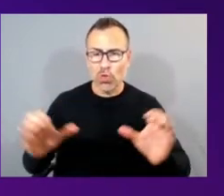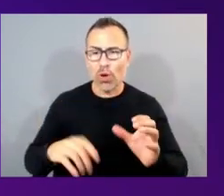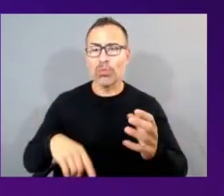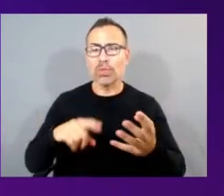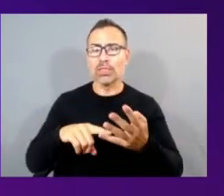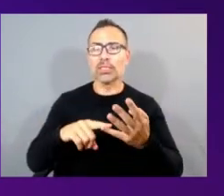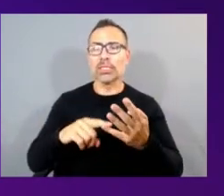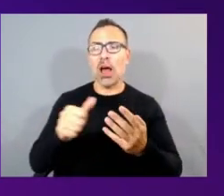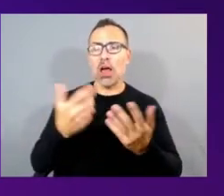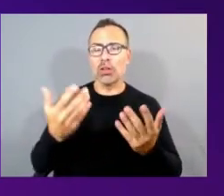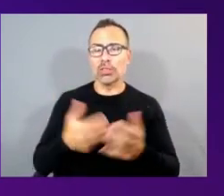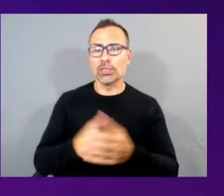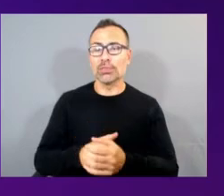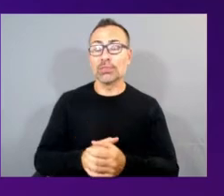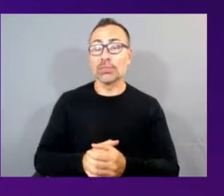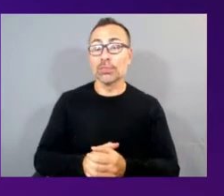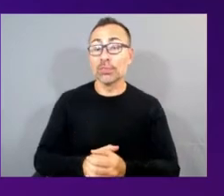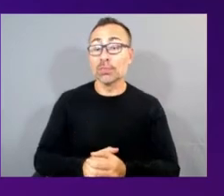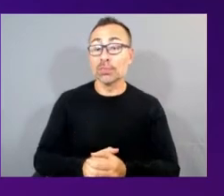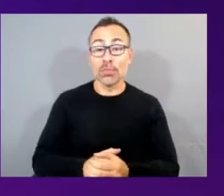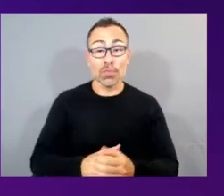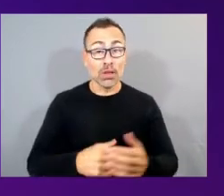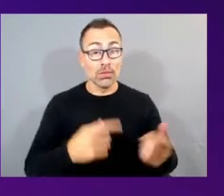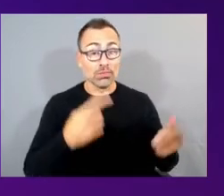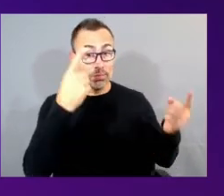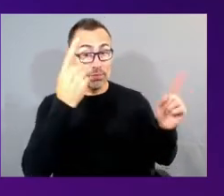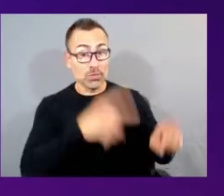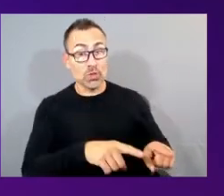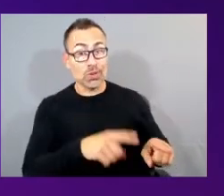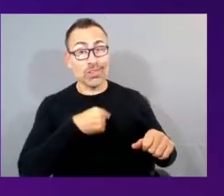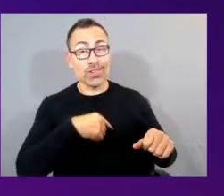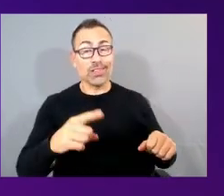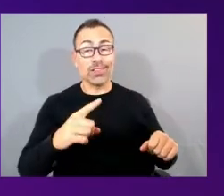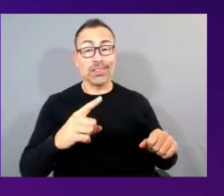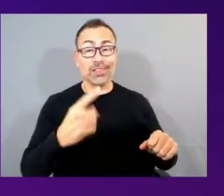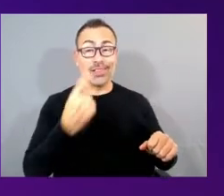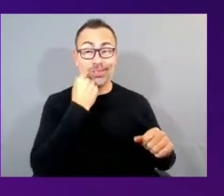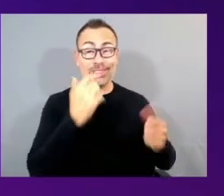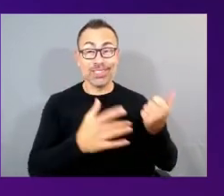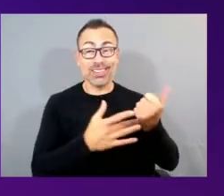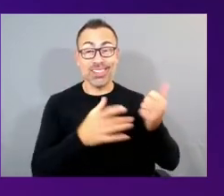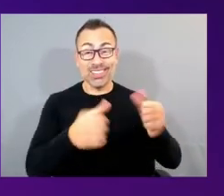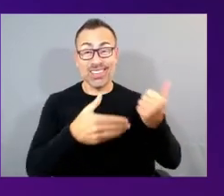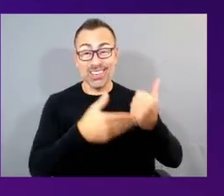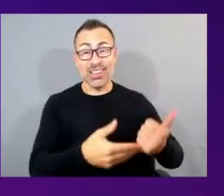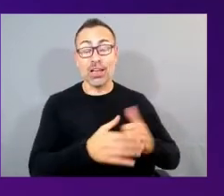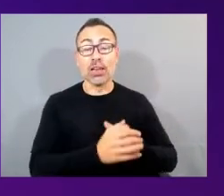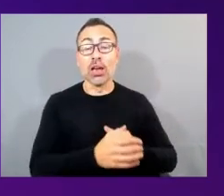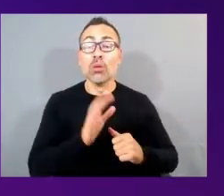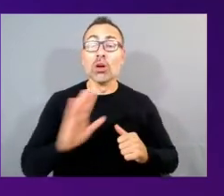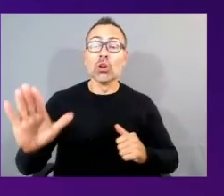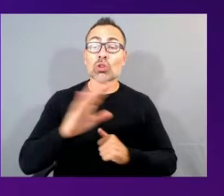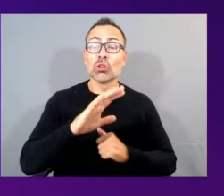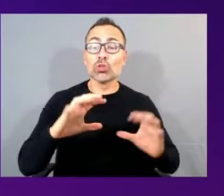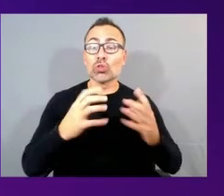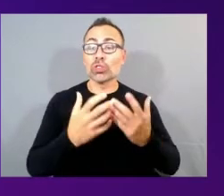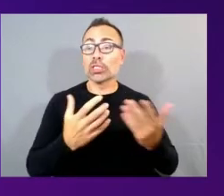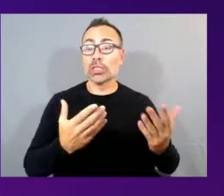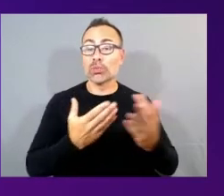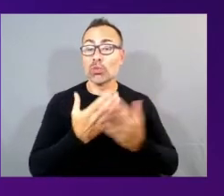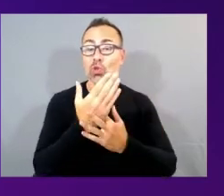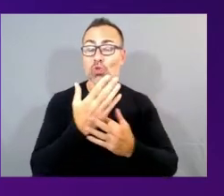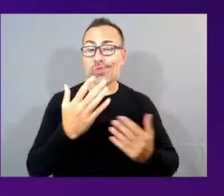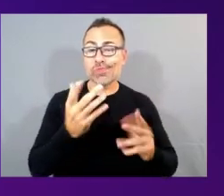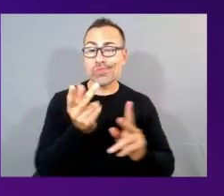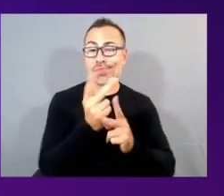Agree, latest technology can help. Your team built a digital production platform. Can you share